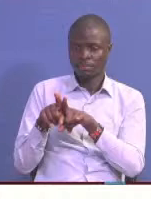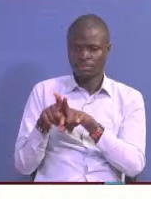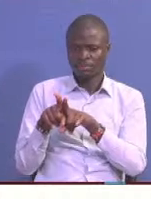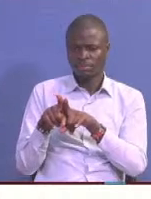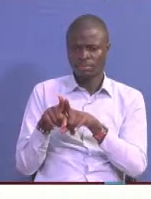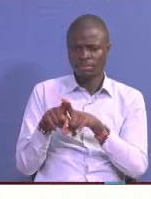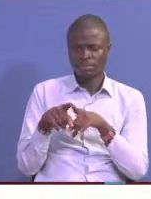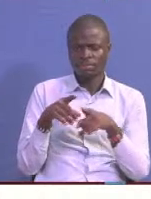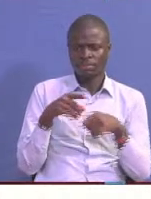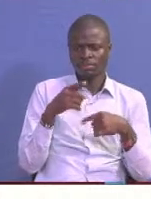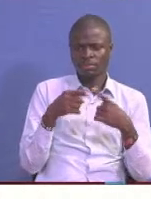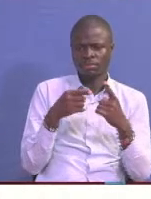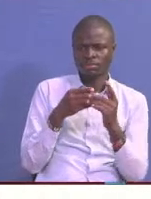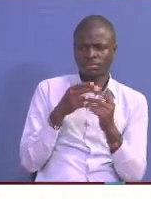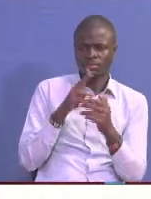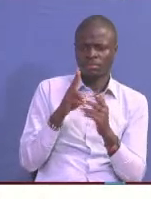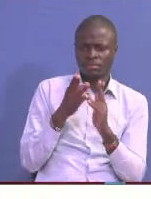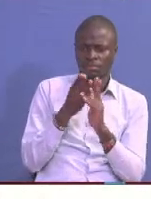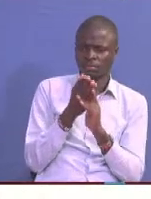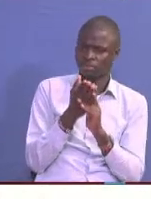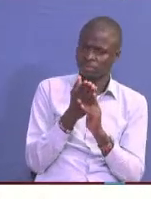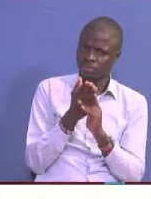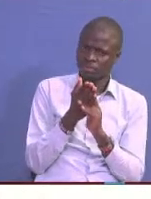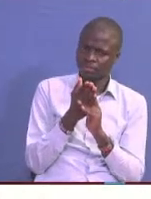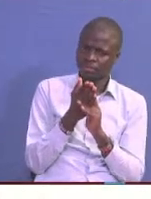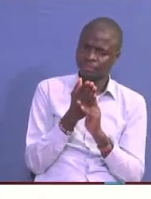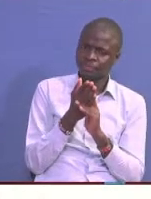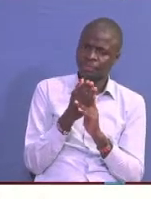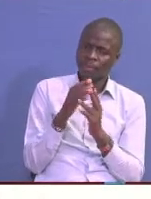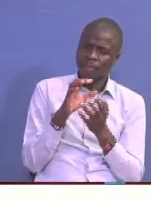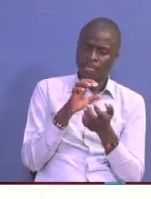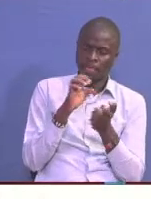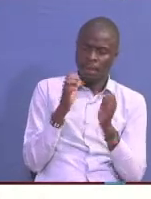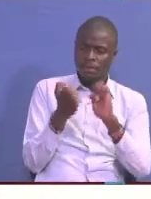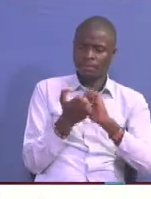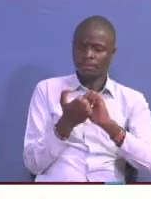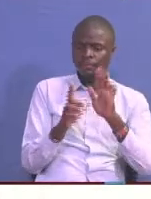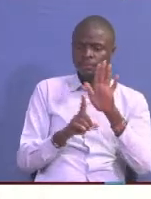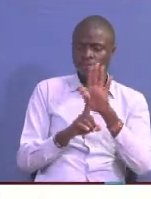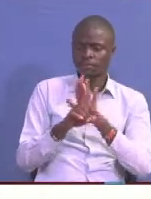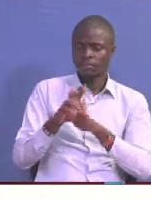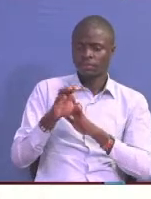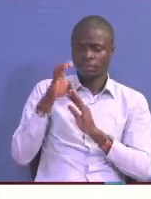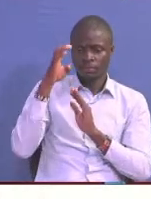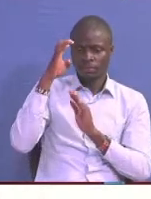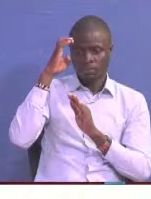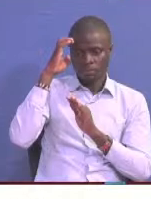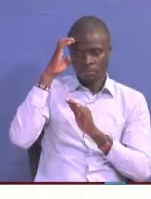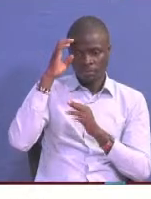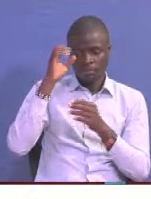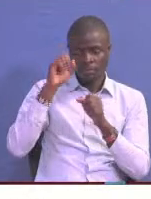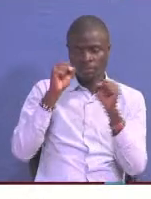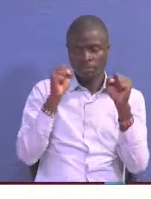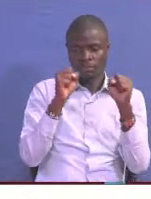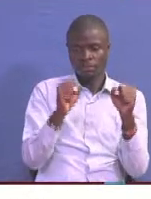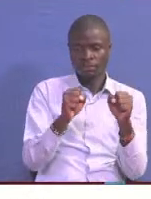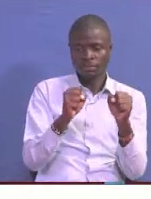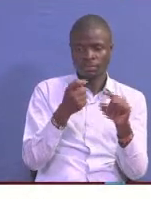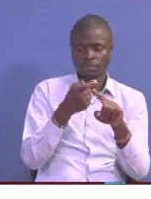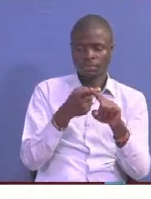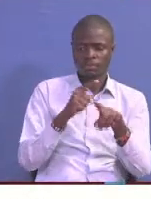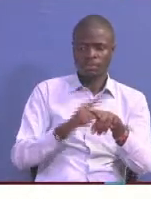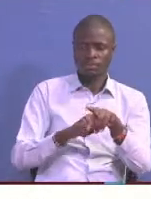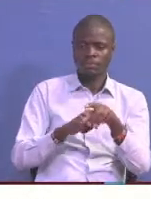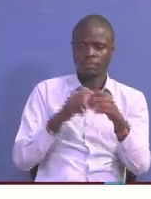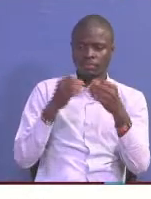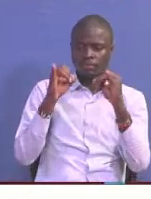also taken us through the evolution and development of our education system since independence.